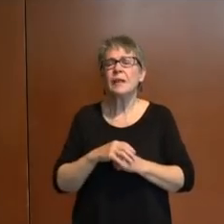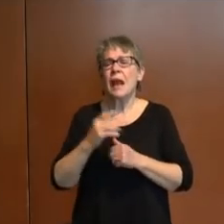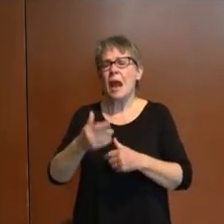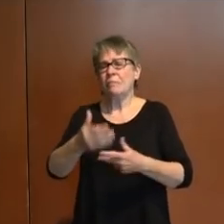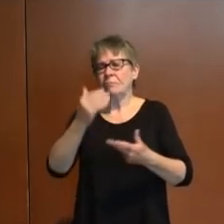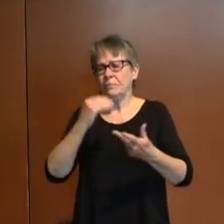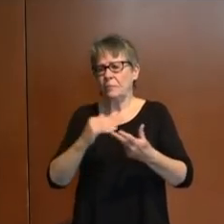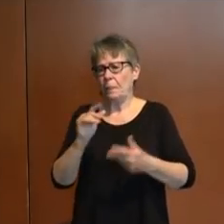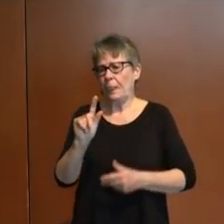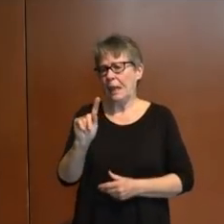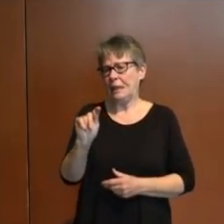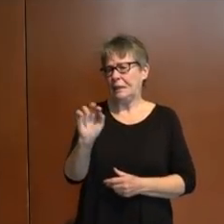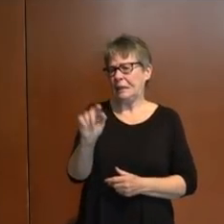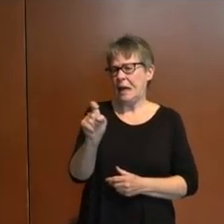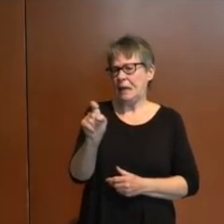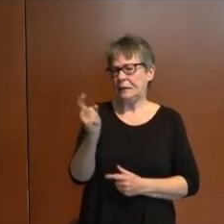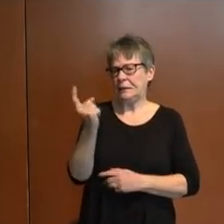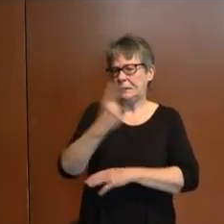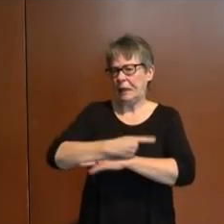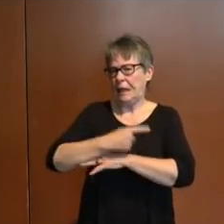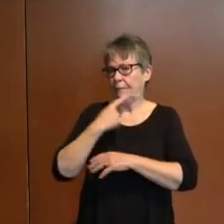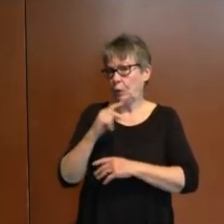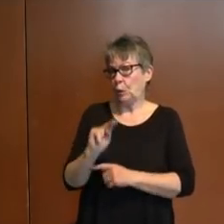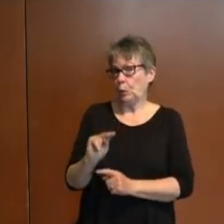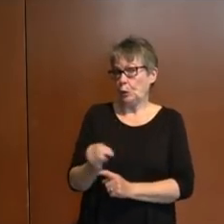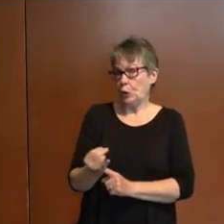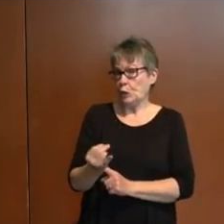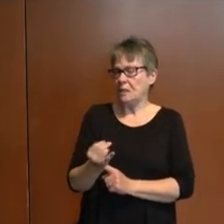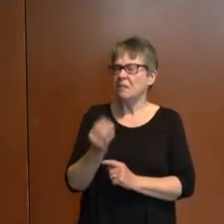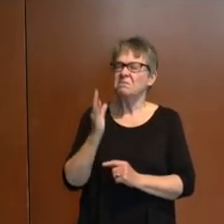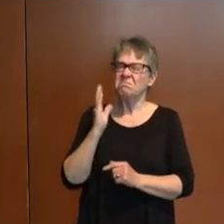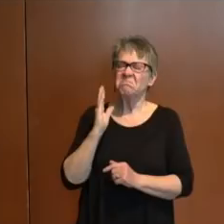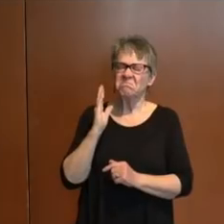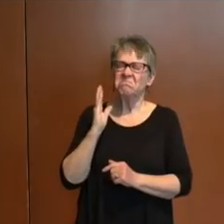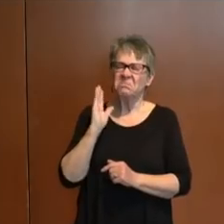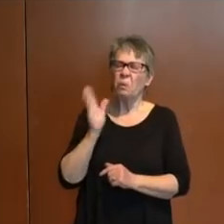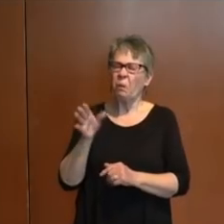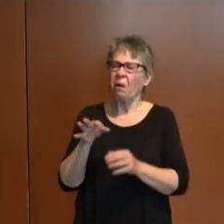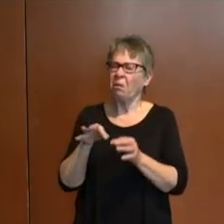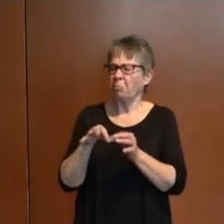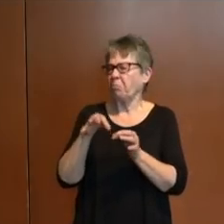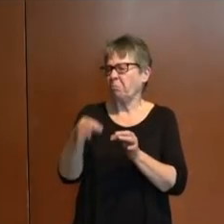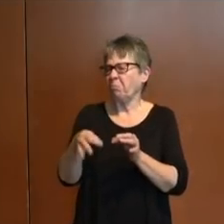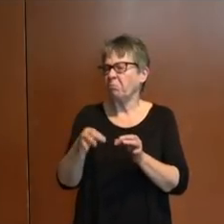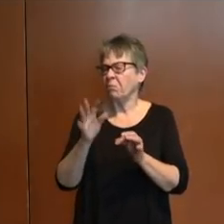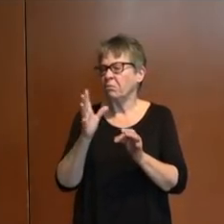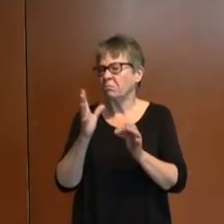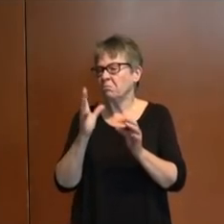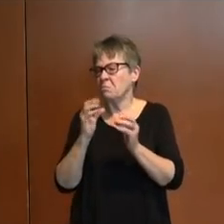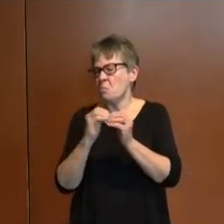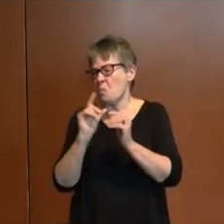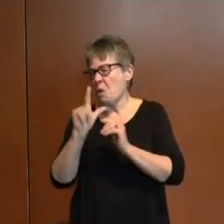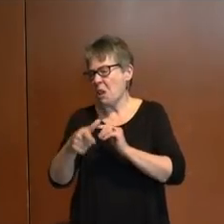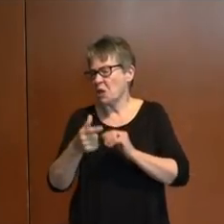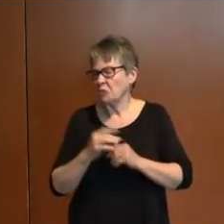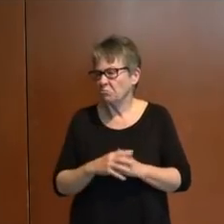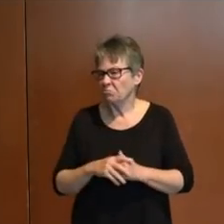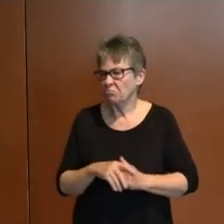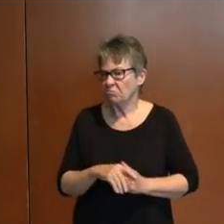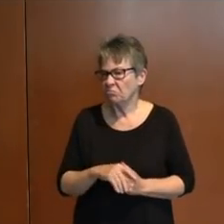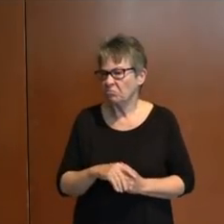it. We're just trying to figure out where to land on that. There are a number of moving parts associated with it. Matt will correct me if he sees this differently,